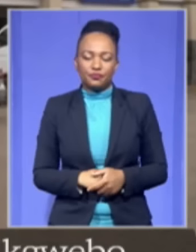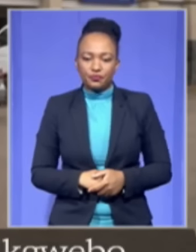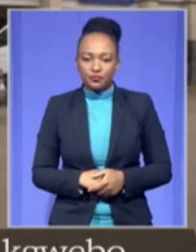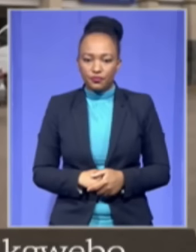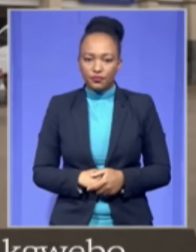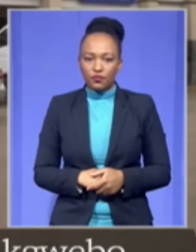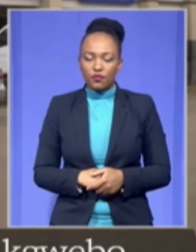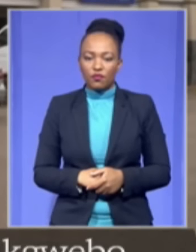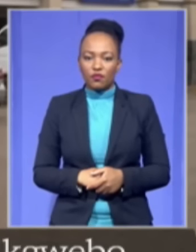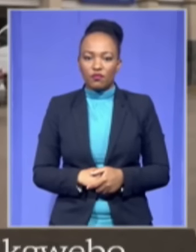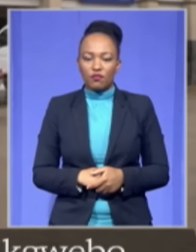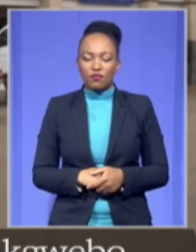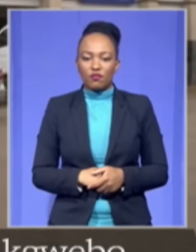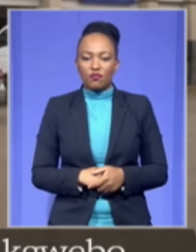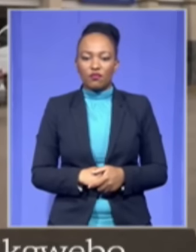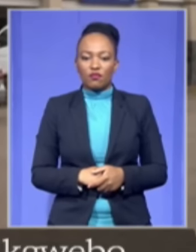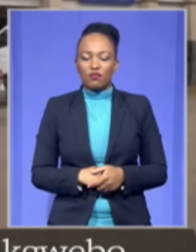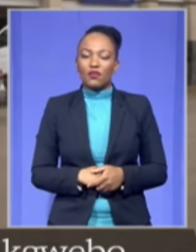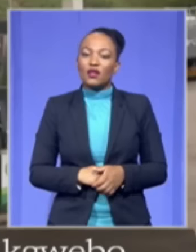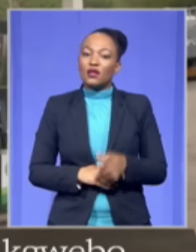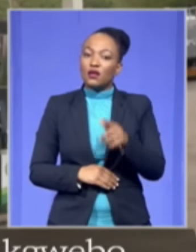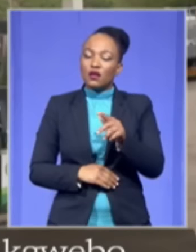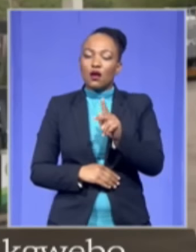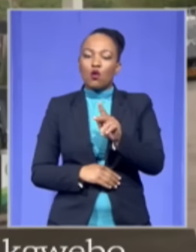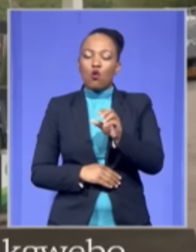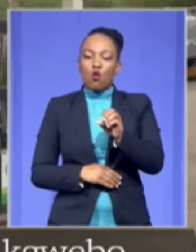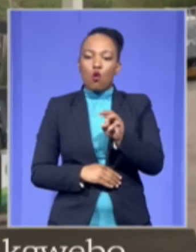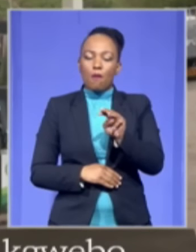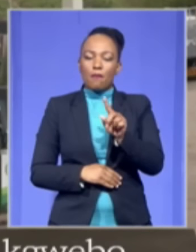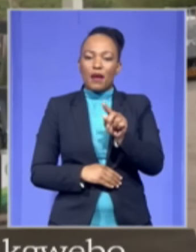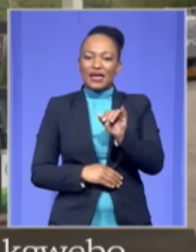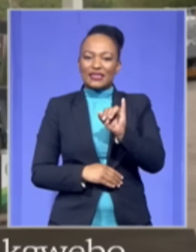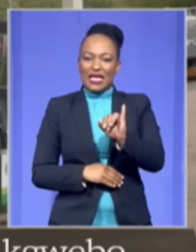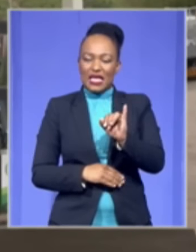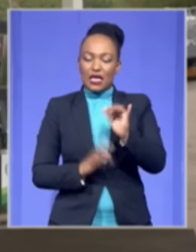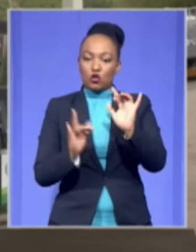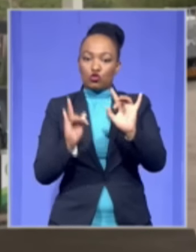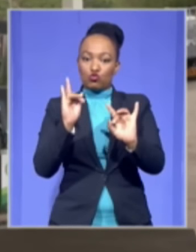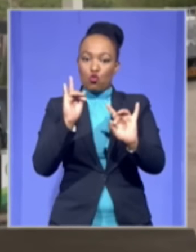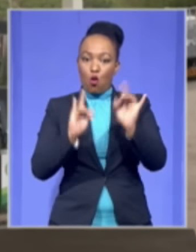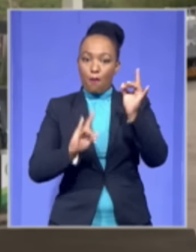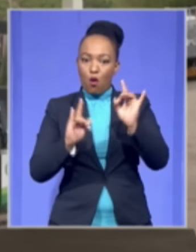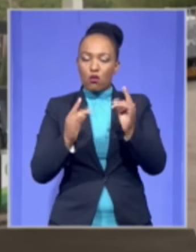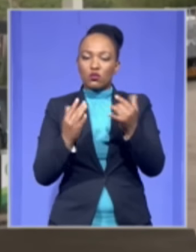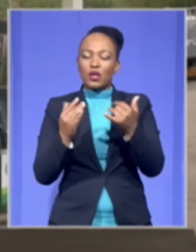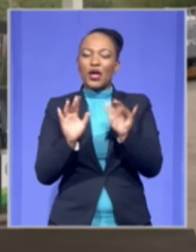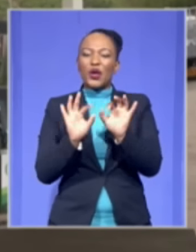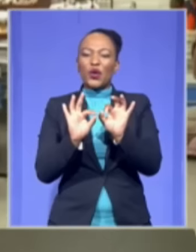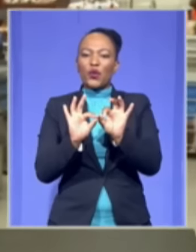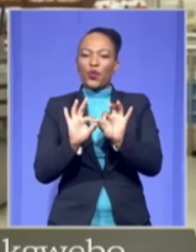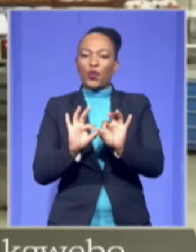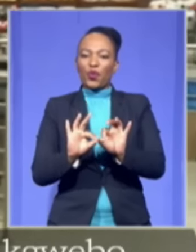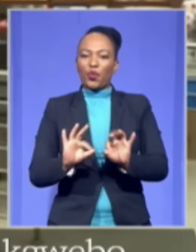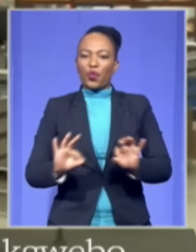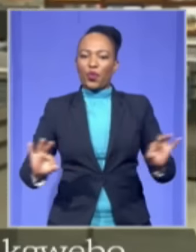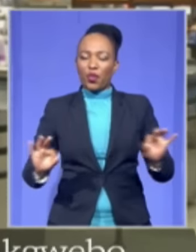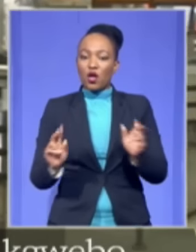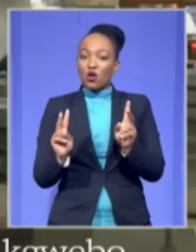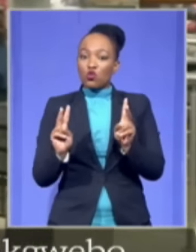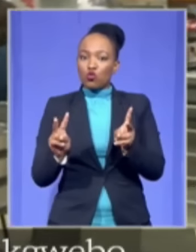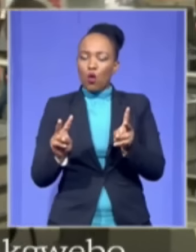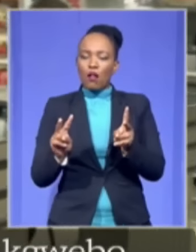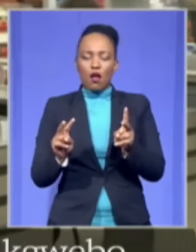Go tidimalo e tseneletseng kwa Komati Port, toropo eno e tlhanaselang ka gale e ditimetse gompieno, mme mabenkele